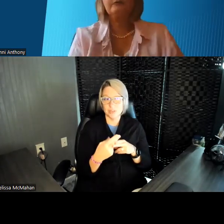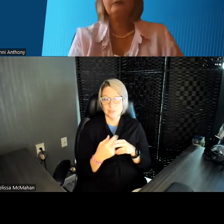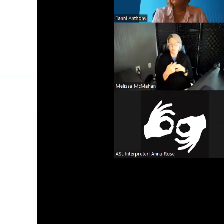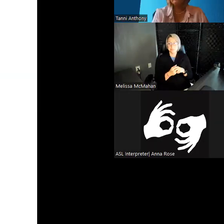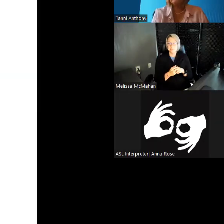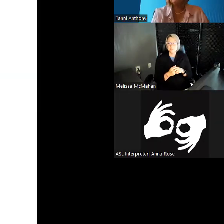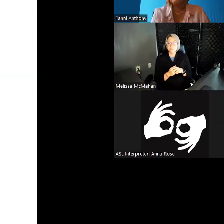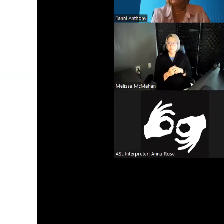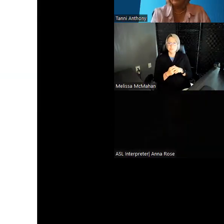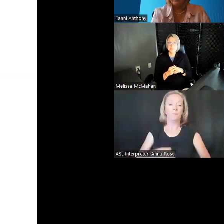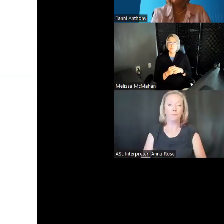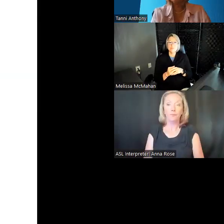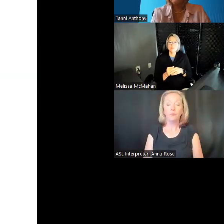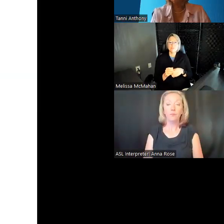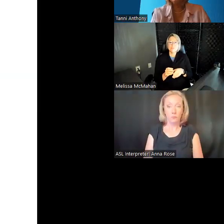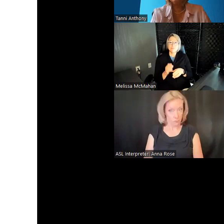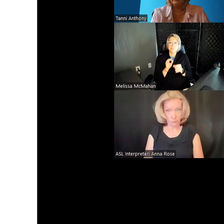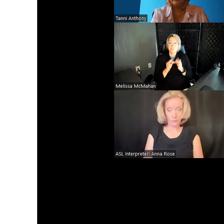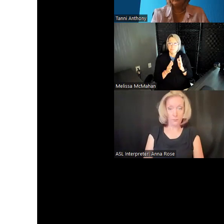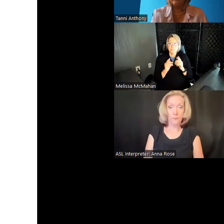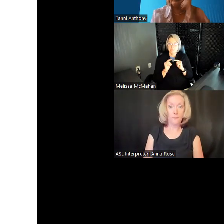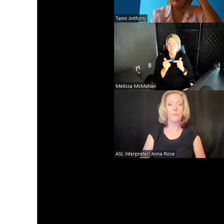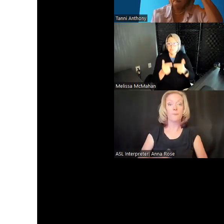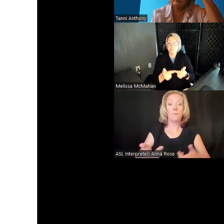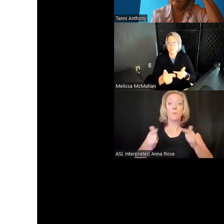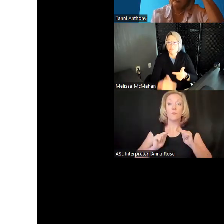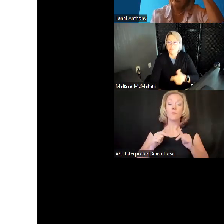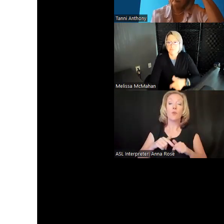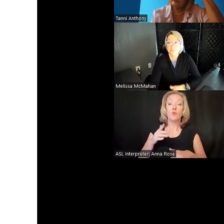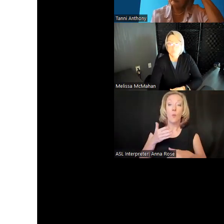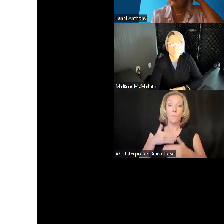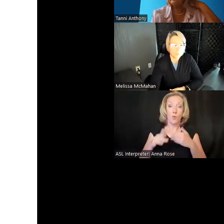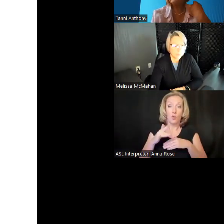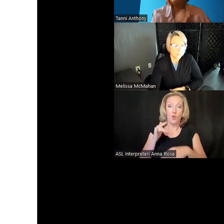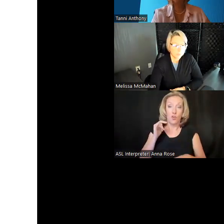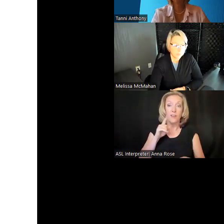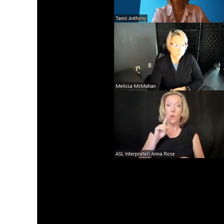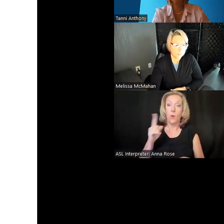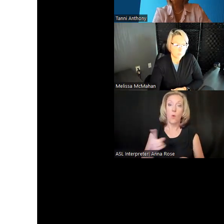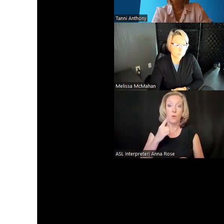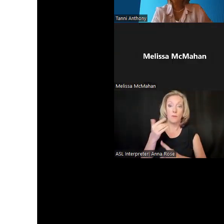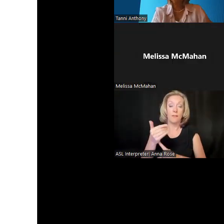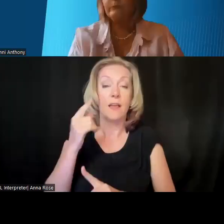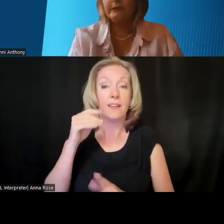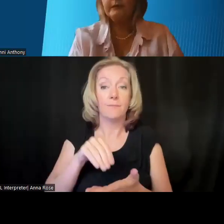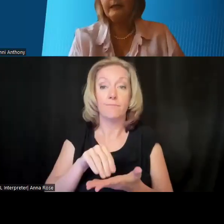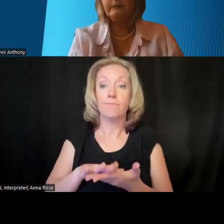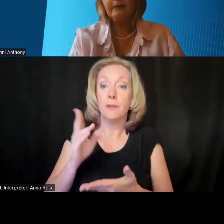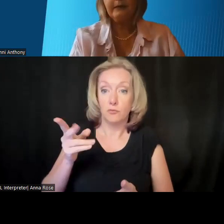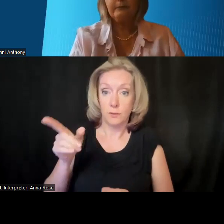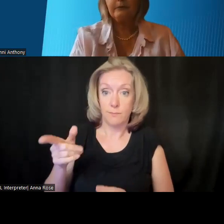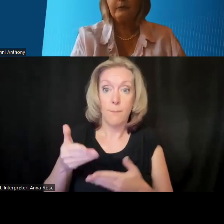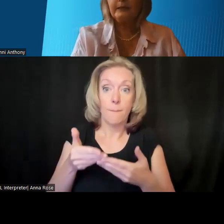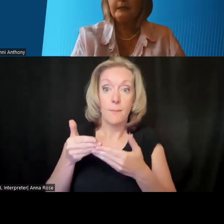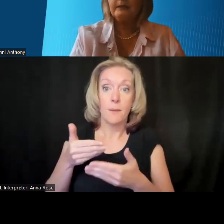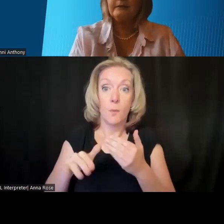So prematurity is always a red flag. So if you know from a history that a child was premature, we worry again about